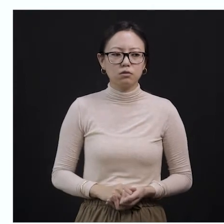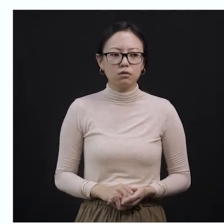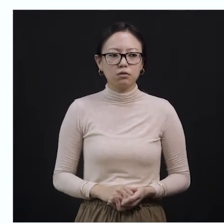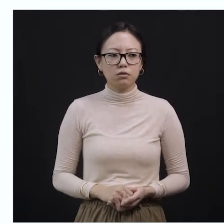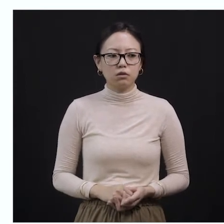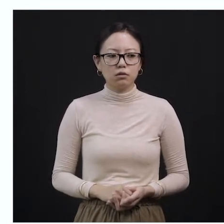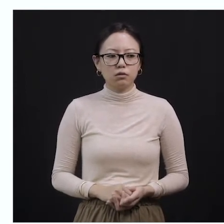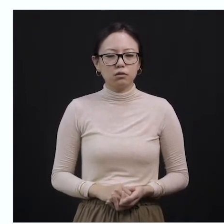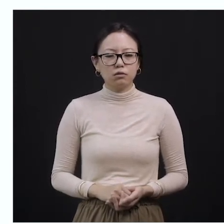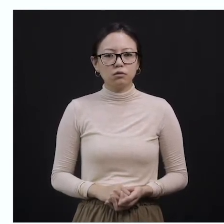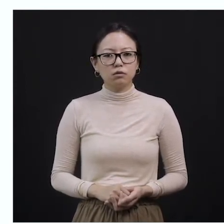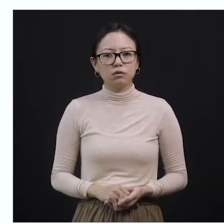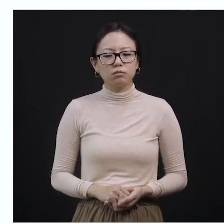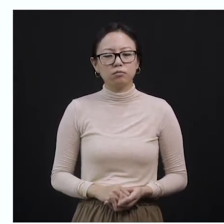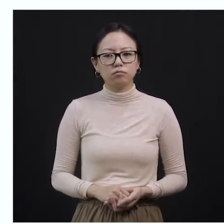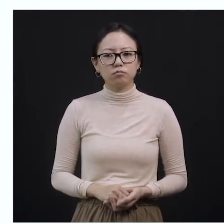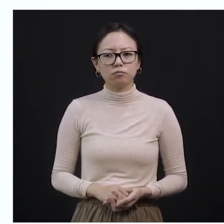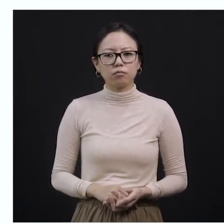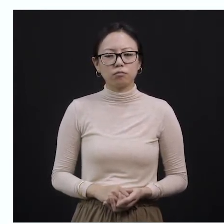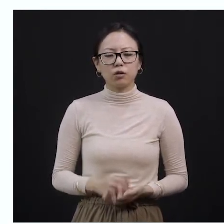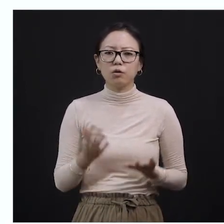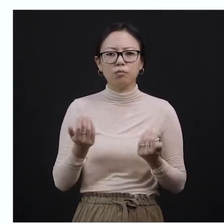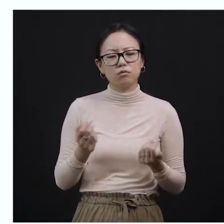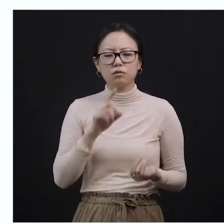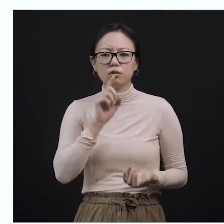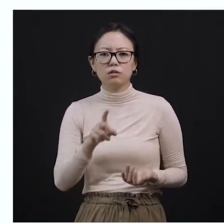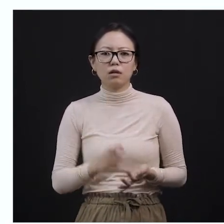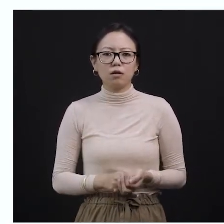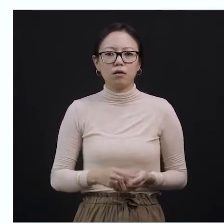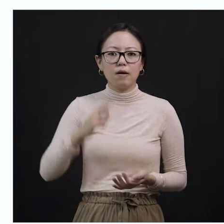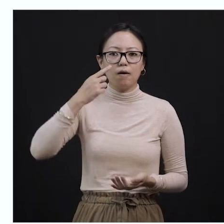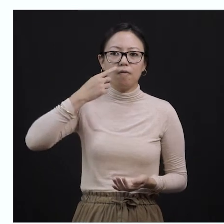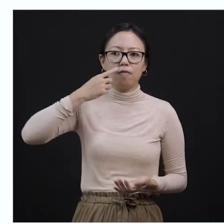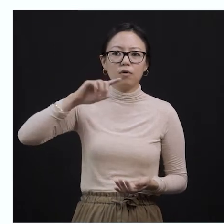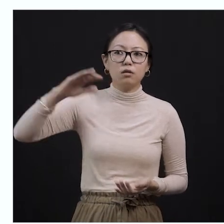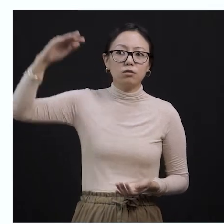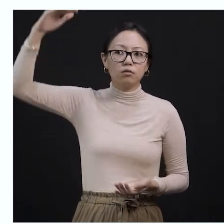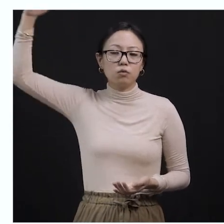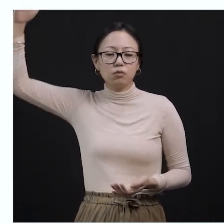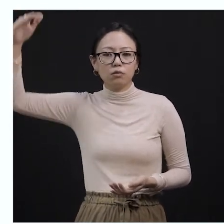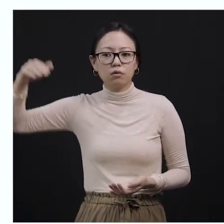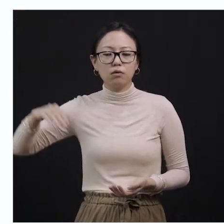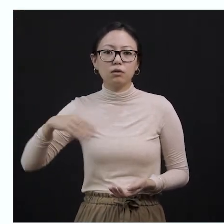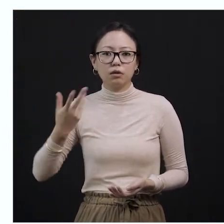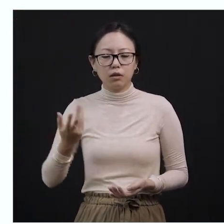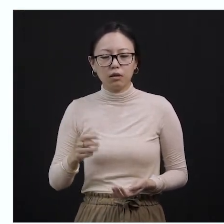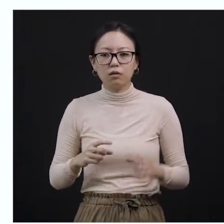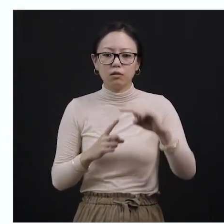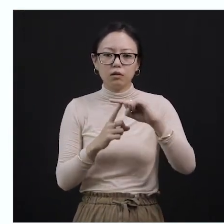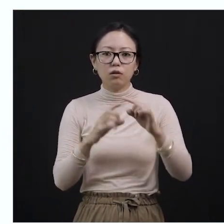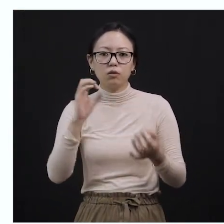at the next one. We can also say that the father is taller than Tom,